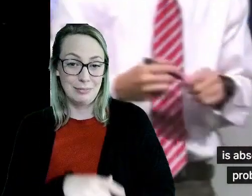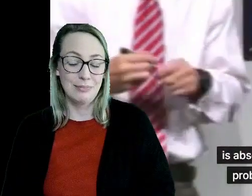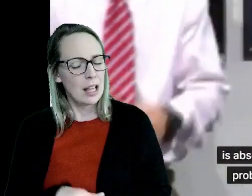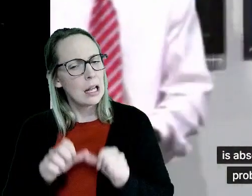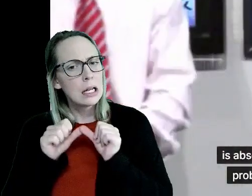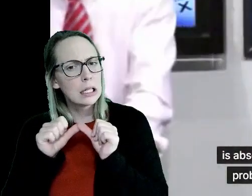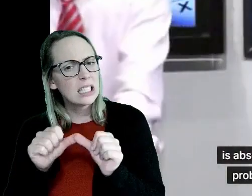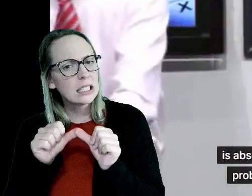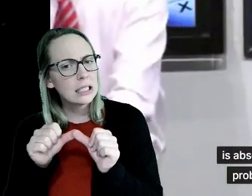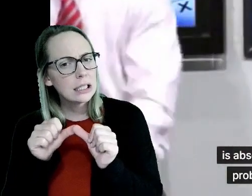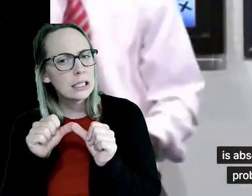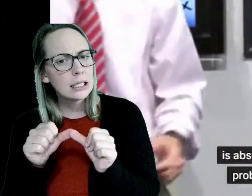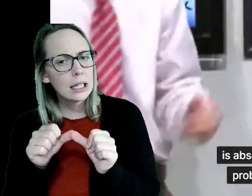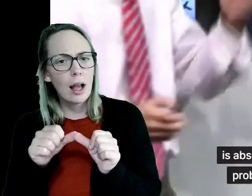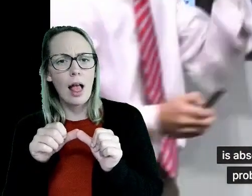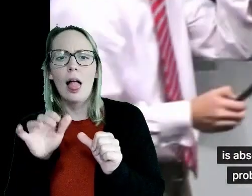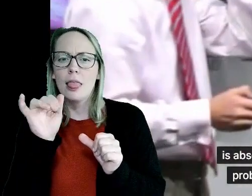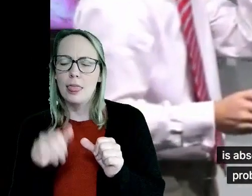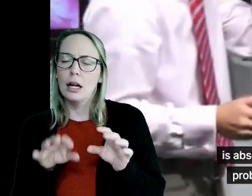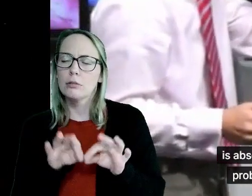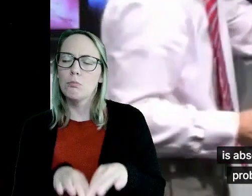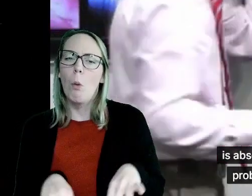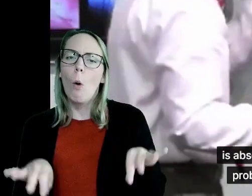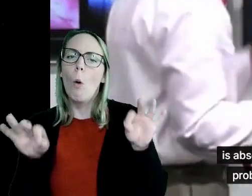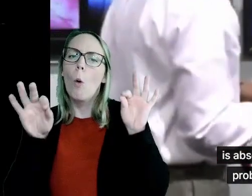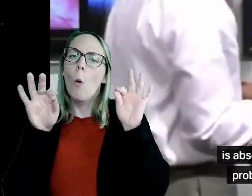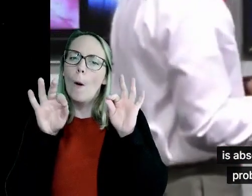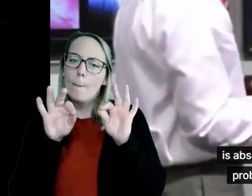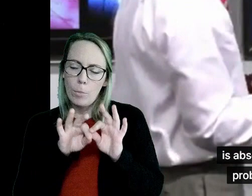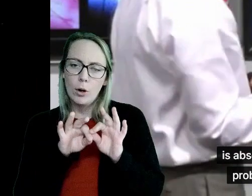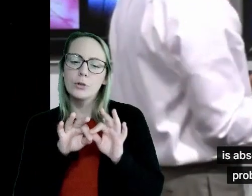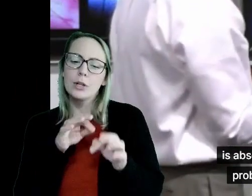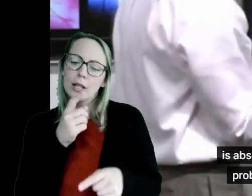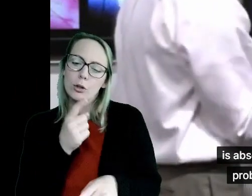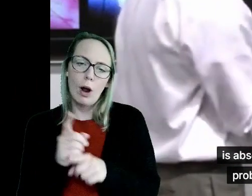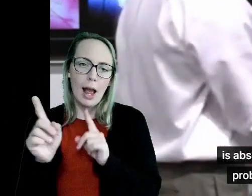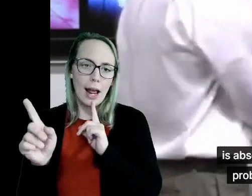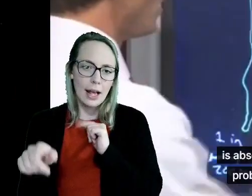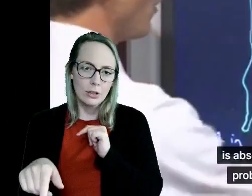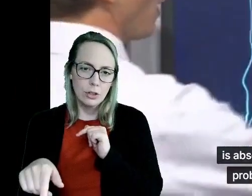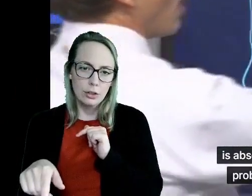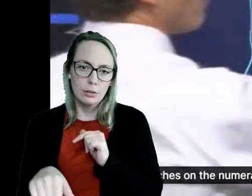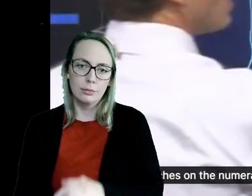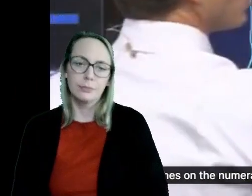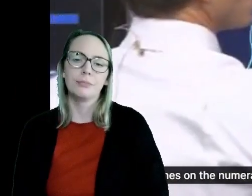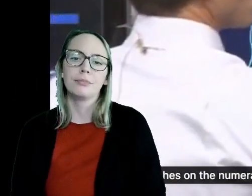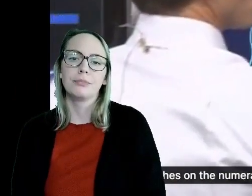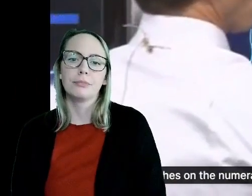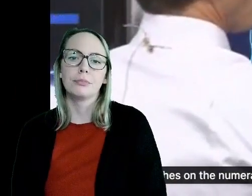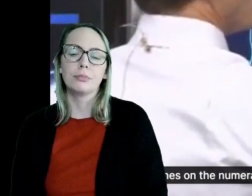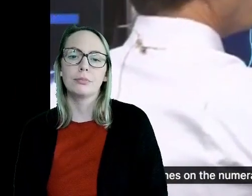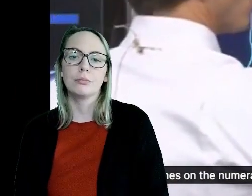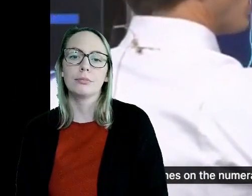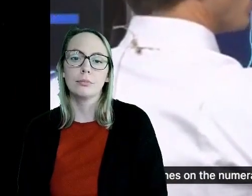Consistency is absolutely important to getting these problems correct. So for example, if I have